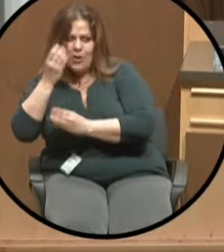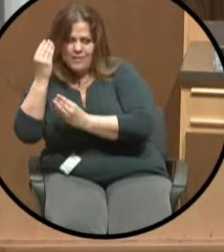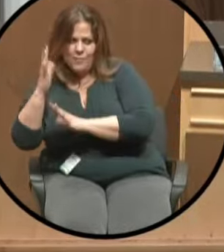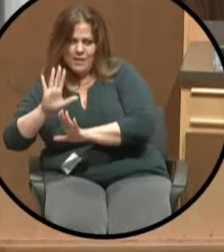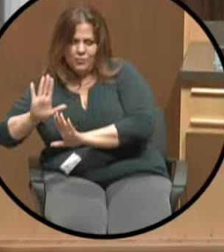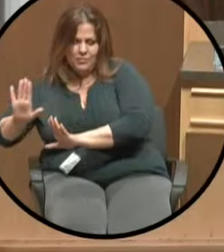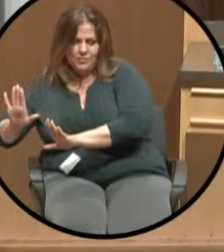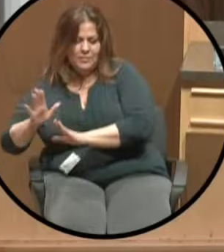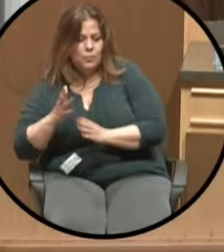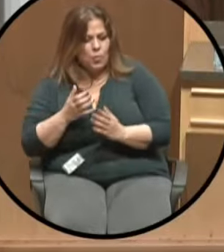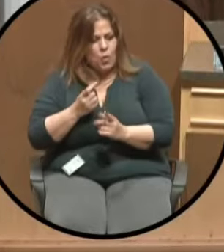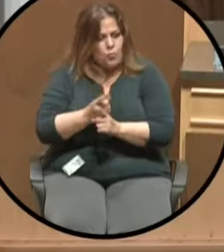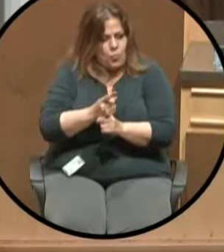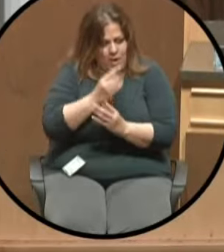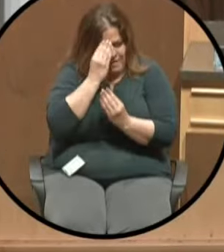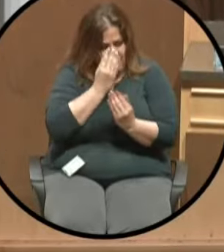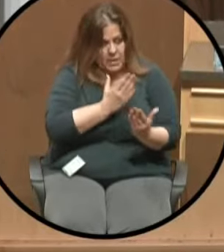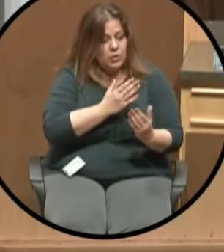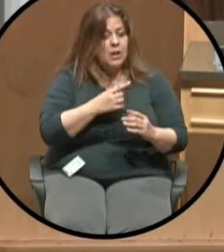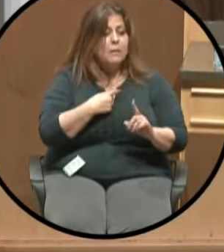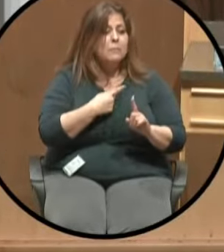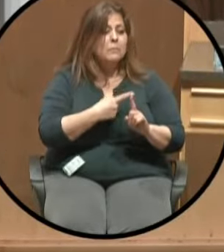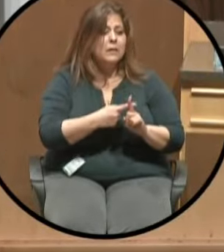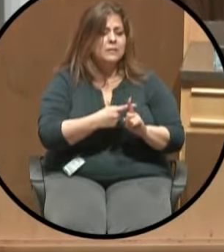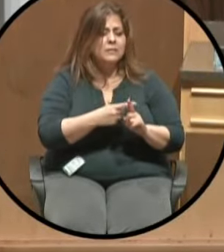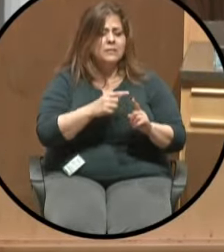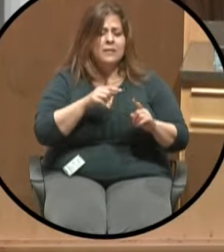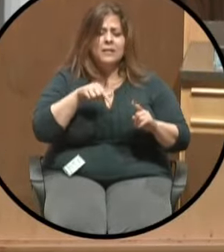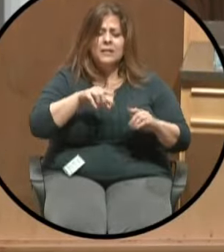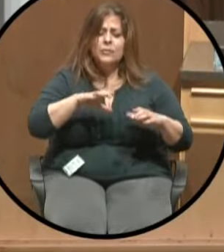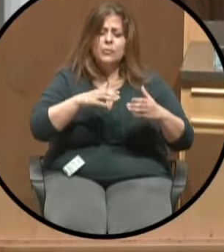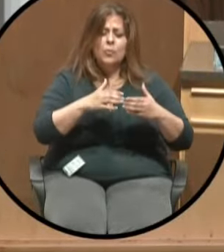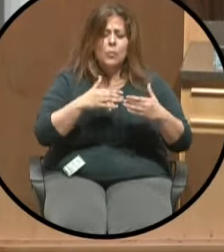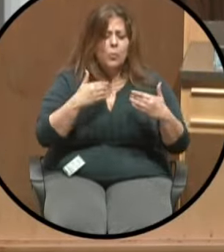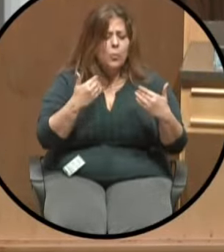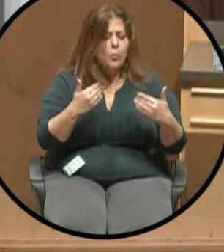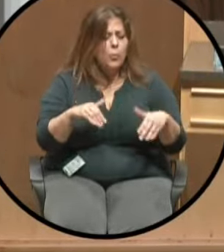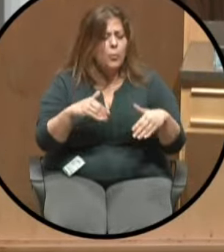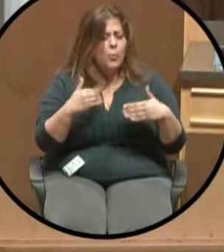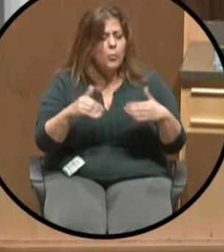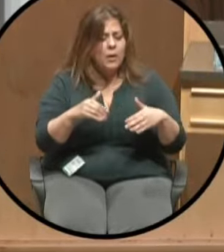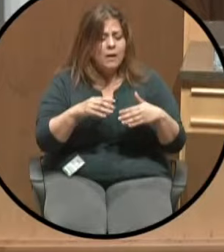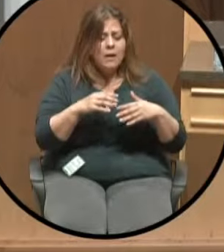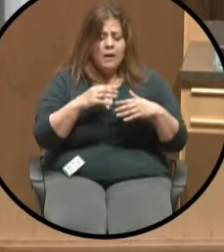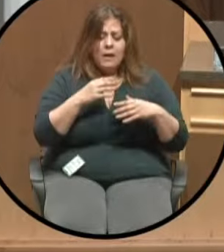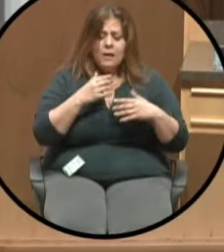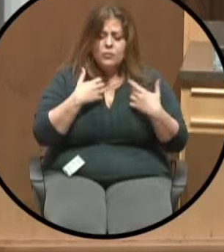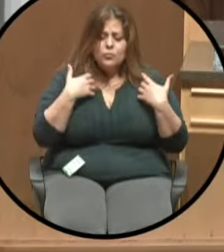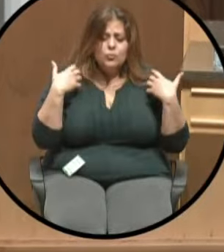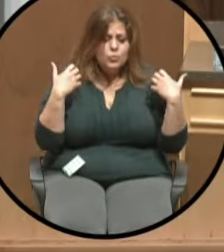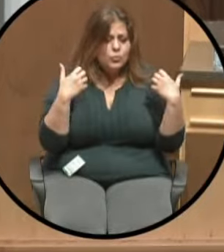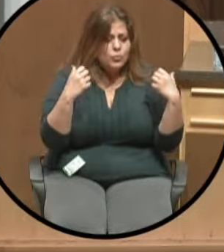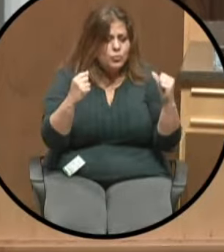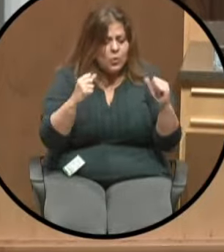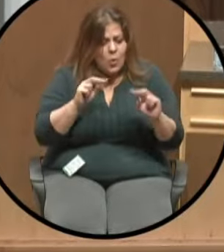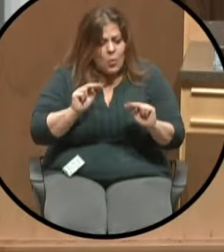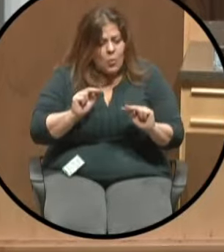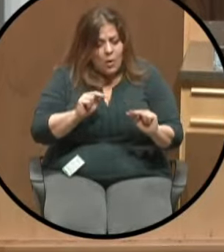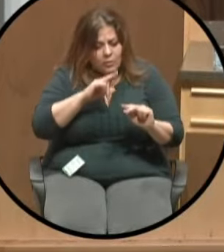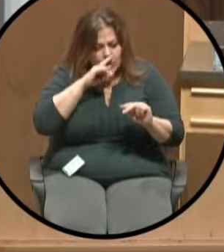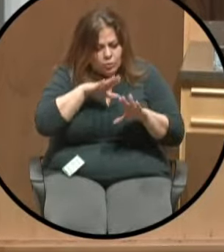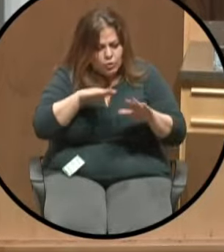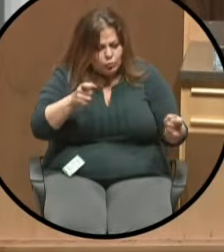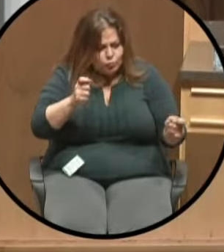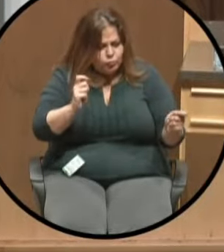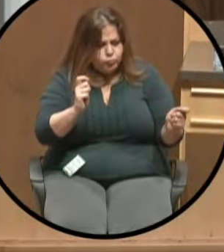so resilient. It is it's just remarkable to me to see what our children have done this year, how they